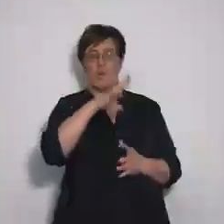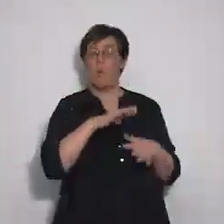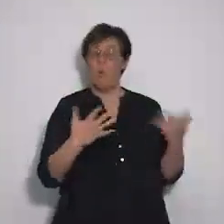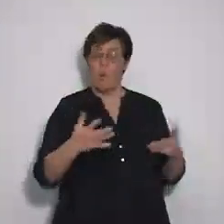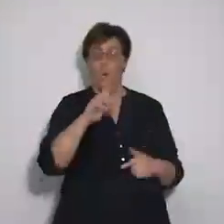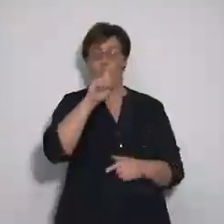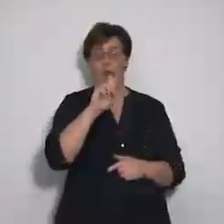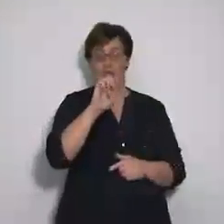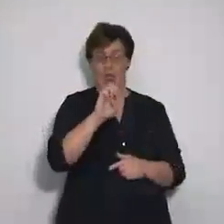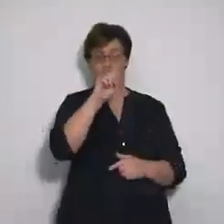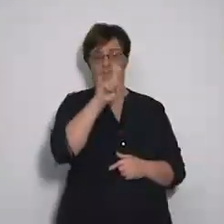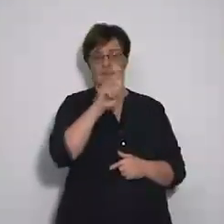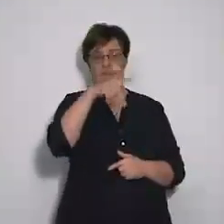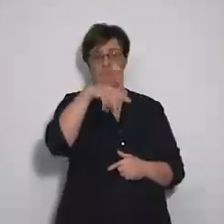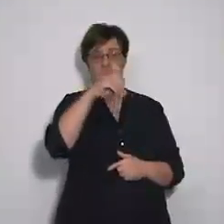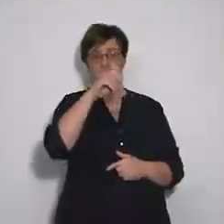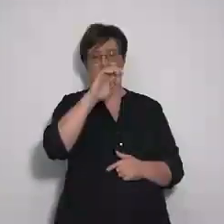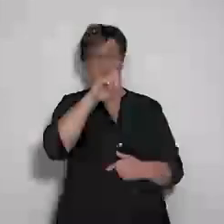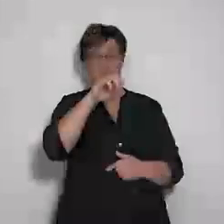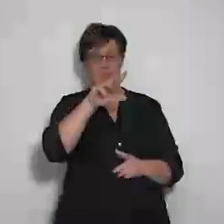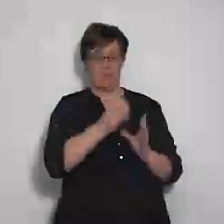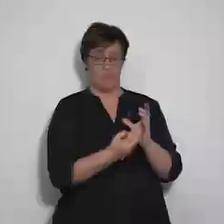or exponential growth.